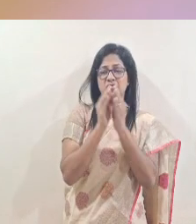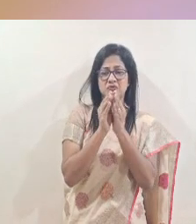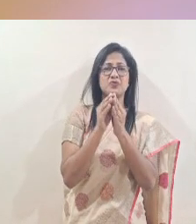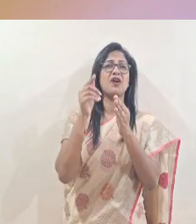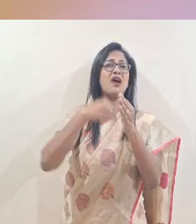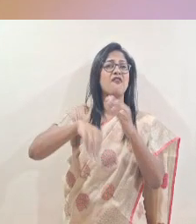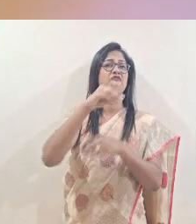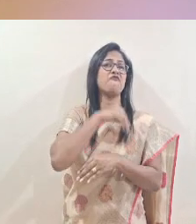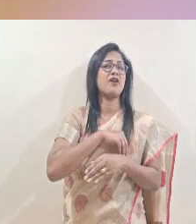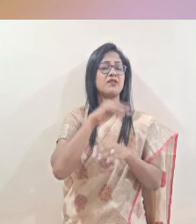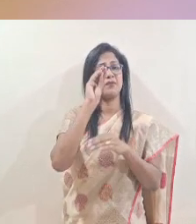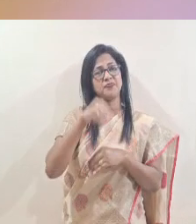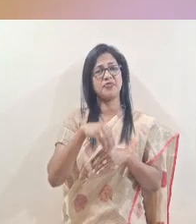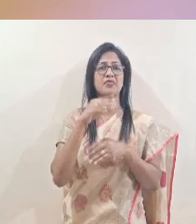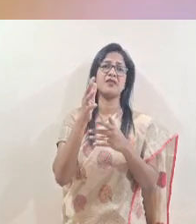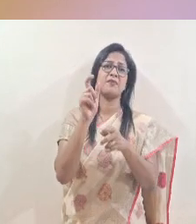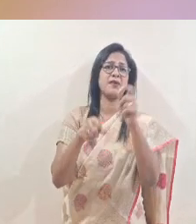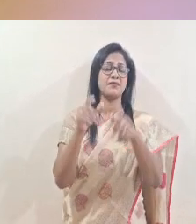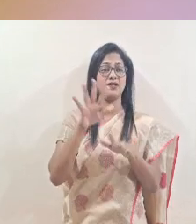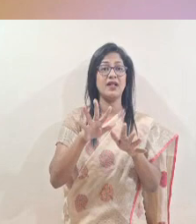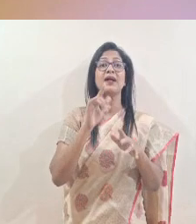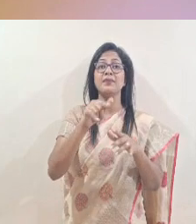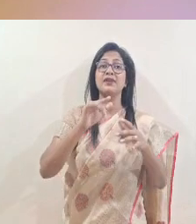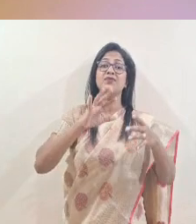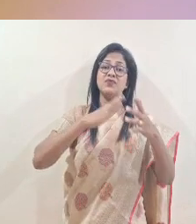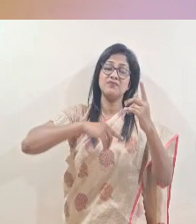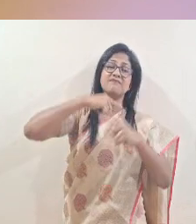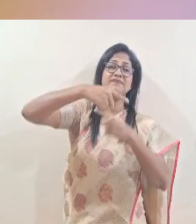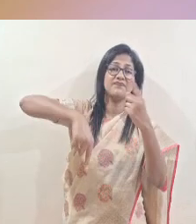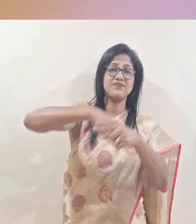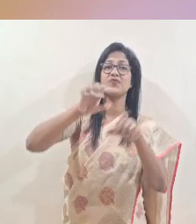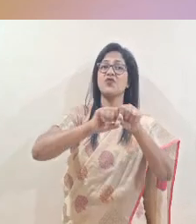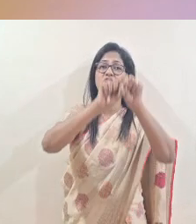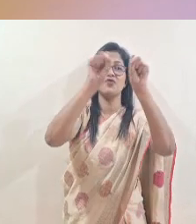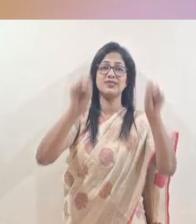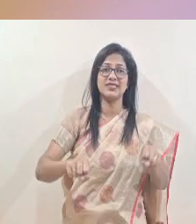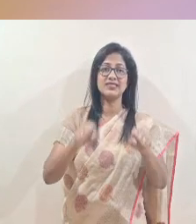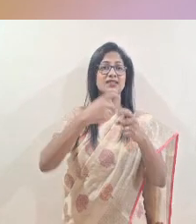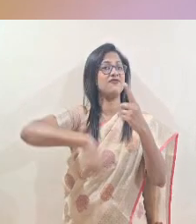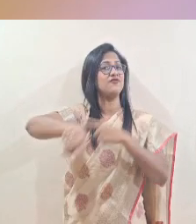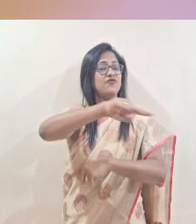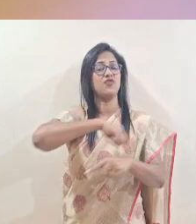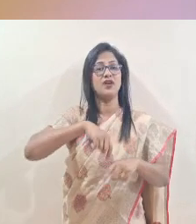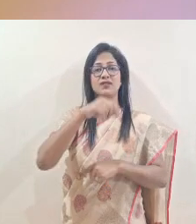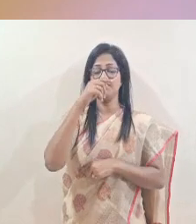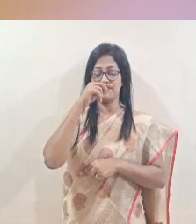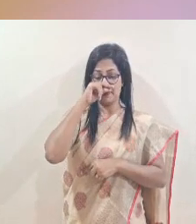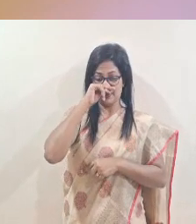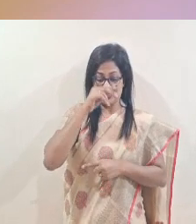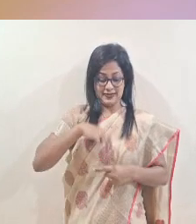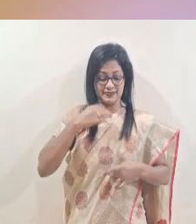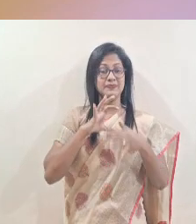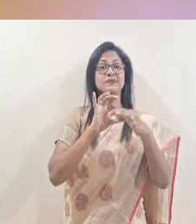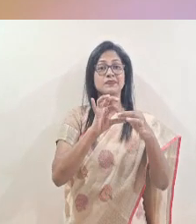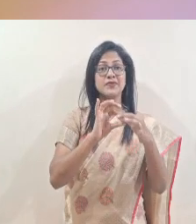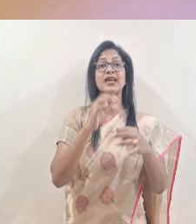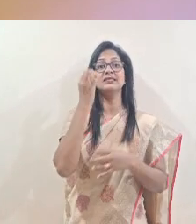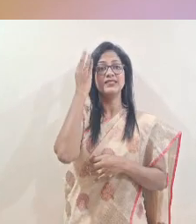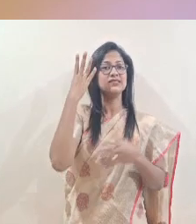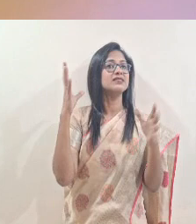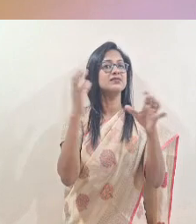its benefits, and consequently the whole system lacks the sensitization and apathy